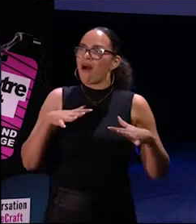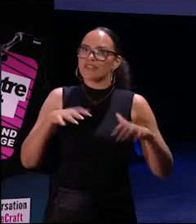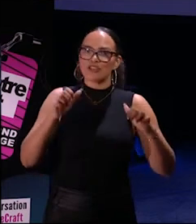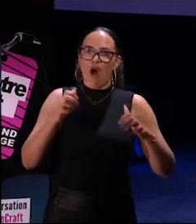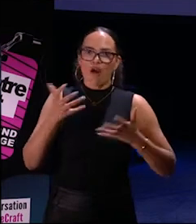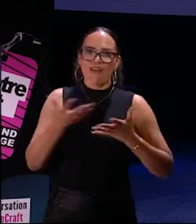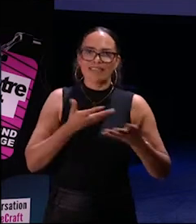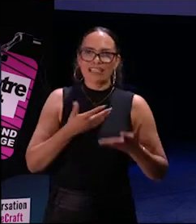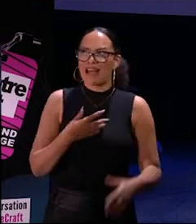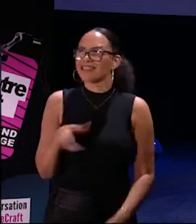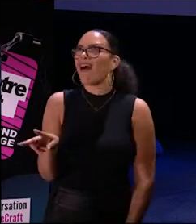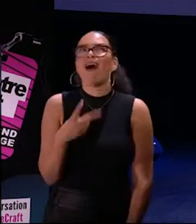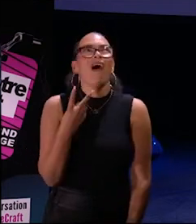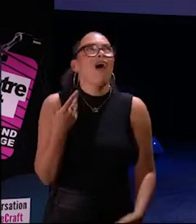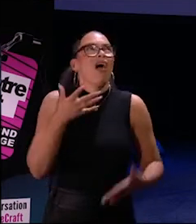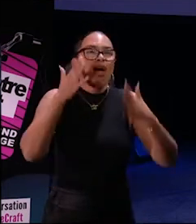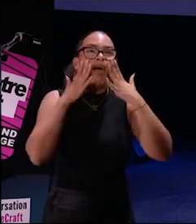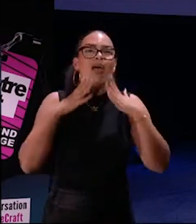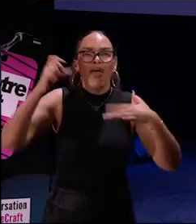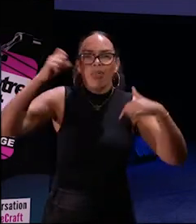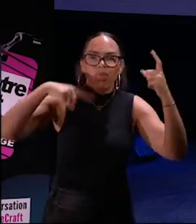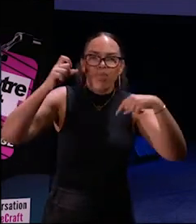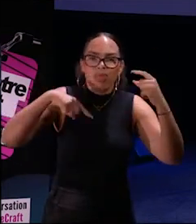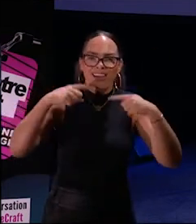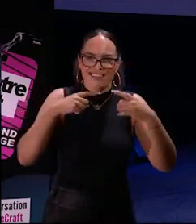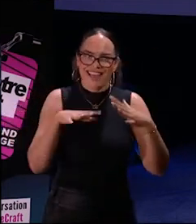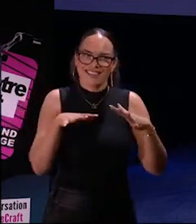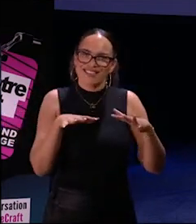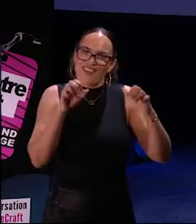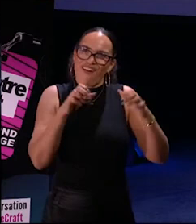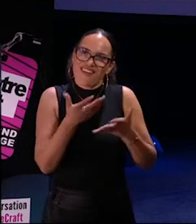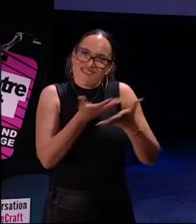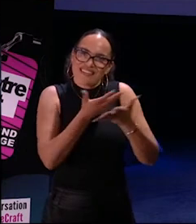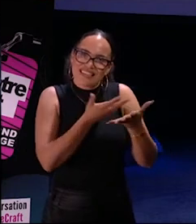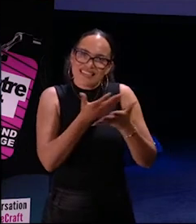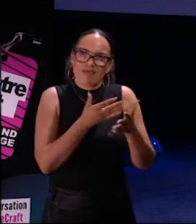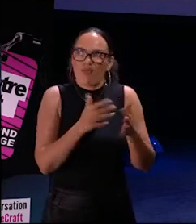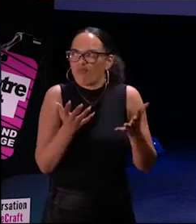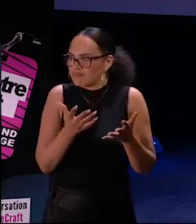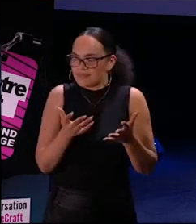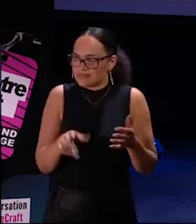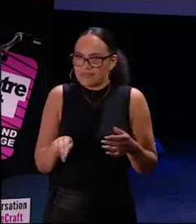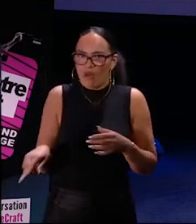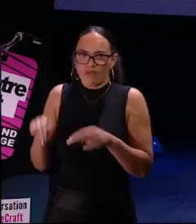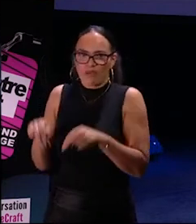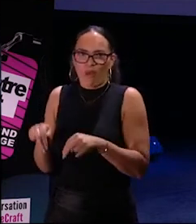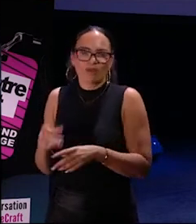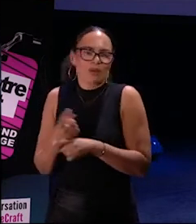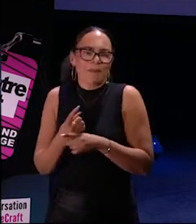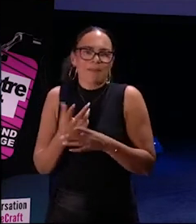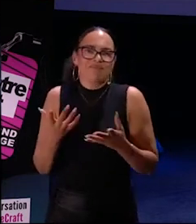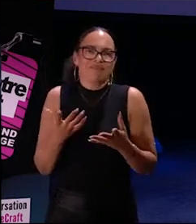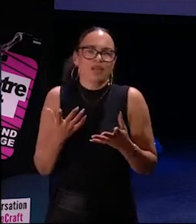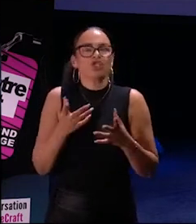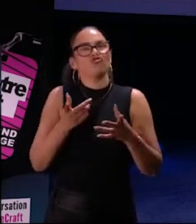put us in a greenhouse, isn't that terrible? And then you'd talk about someone's dog or something else. And so treating people like people is